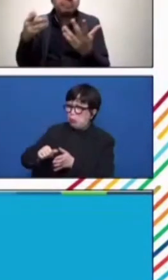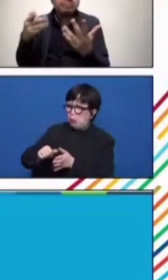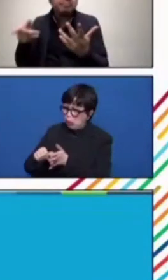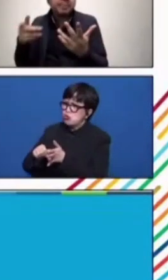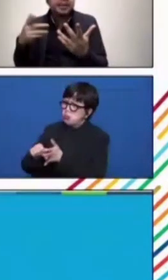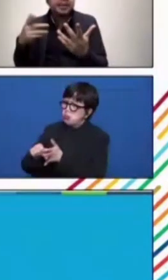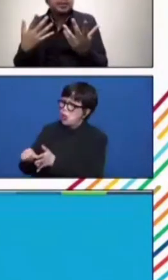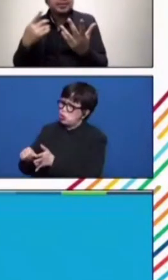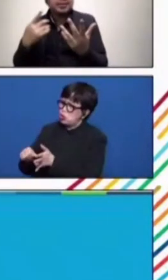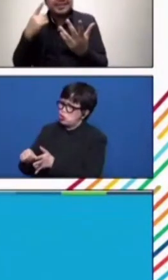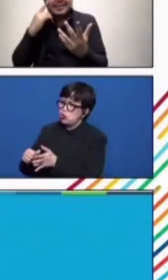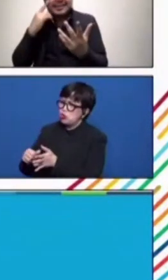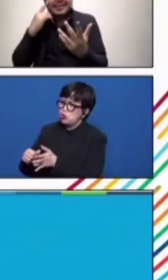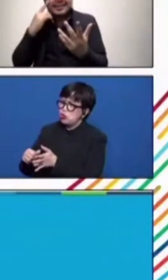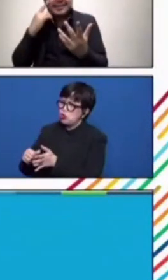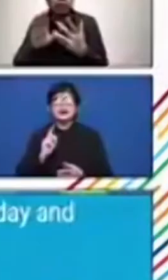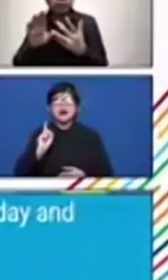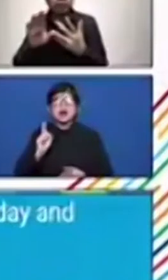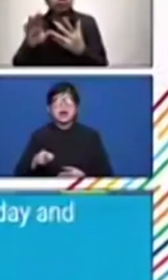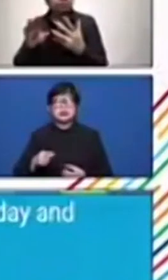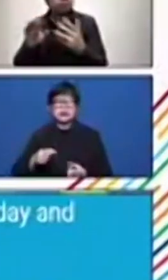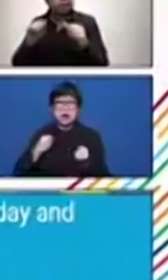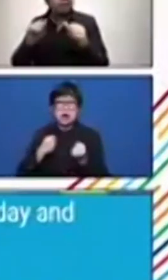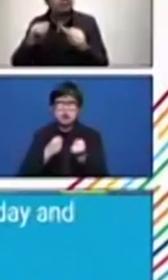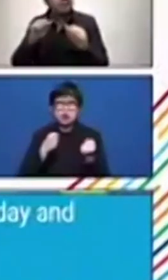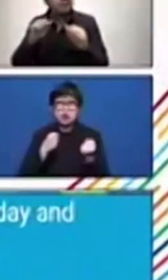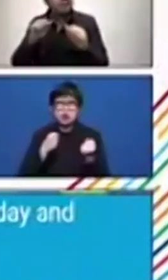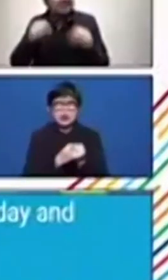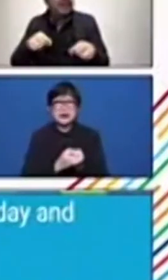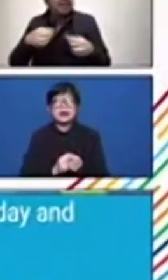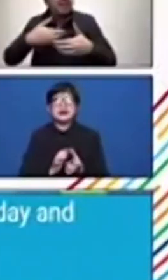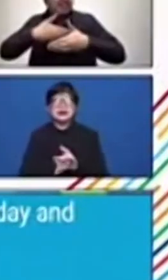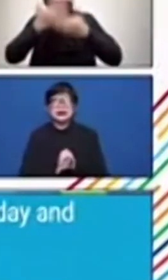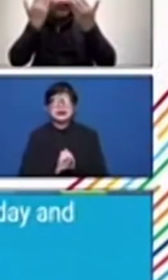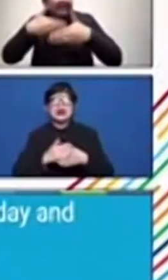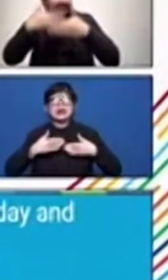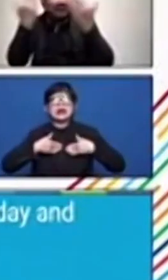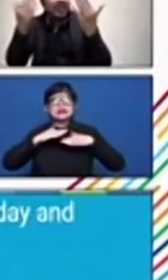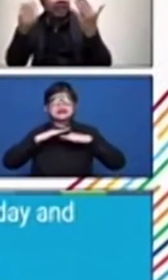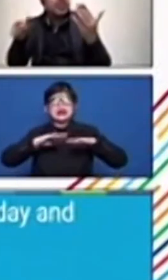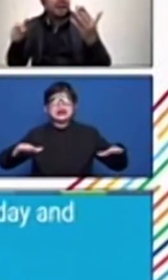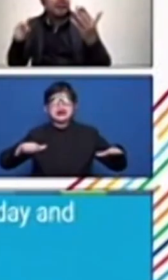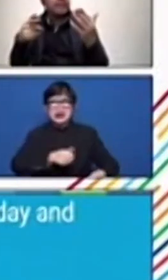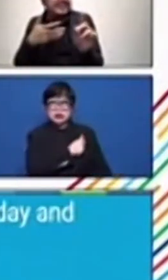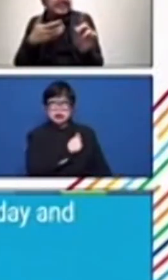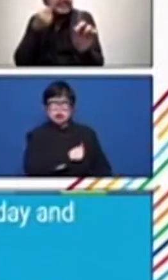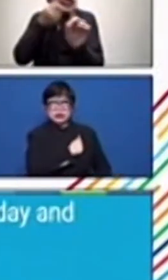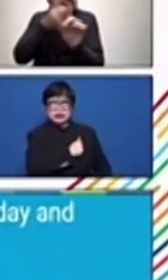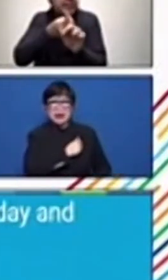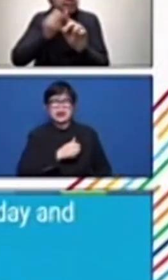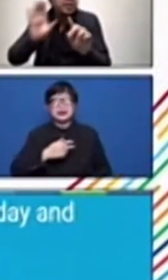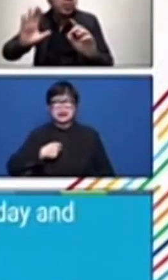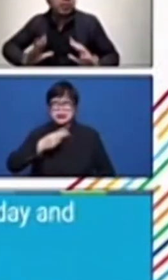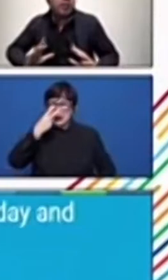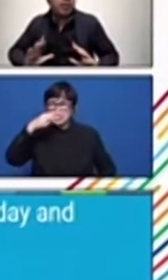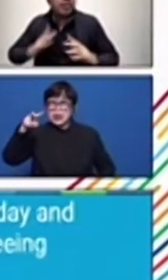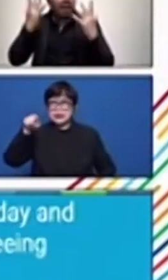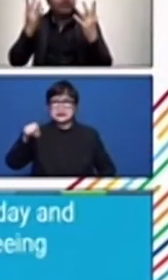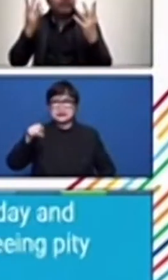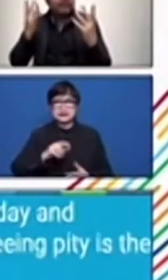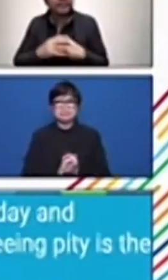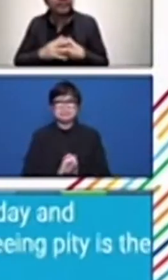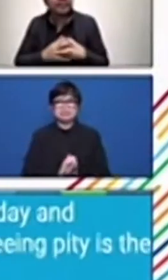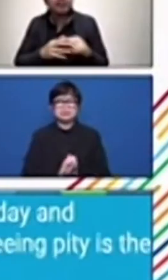every day and significant life this season as a matter of course suddenly clpd is the first